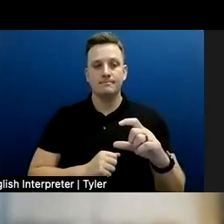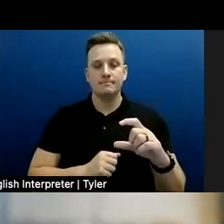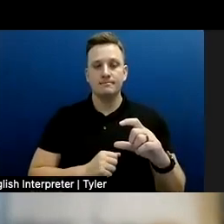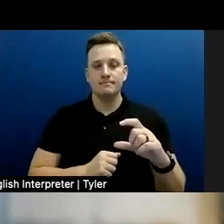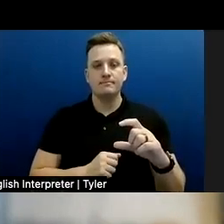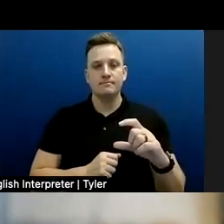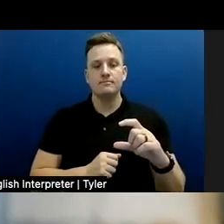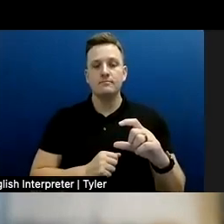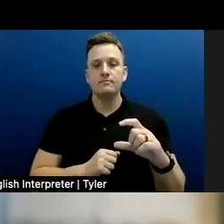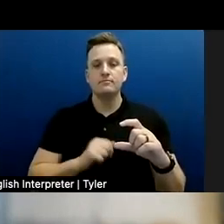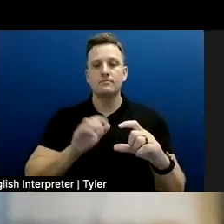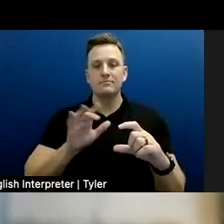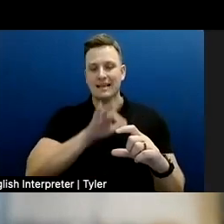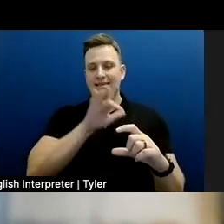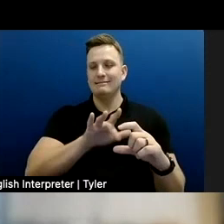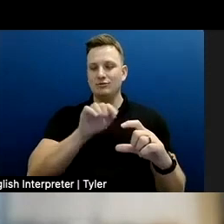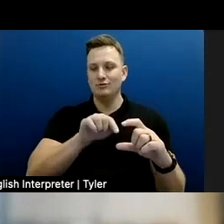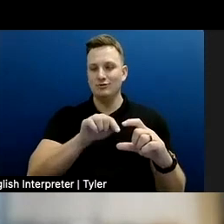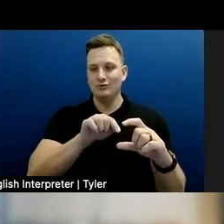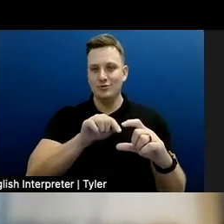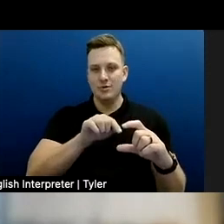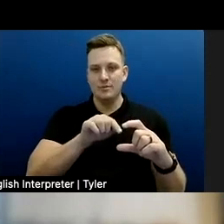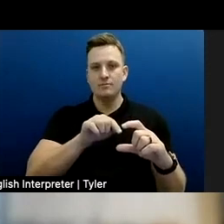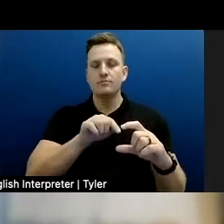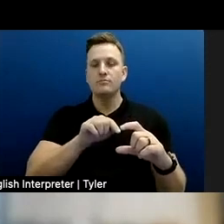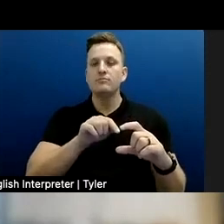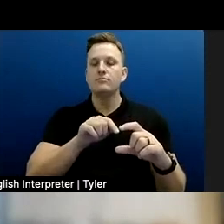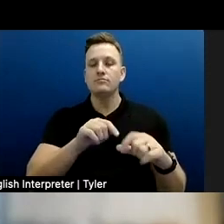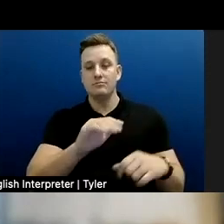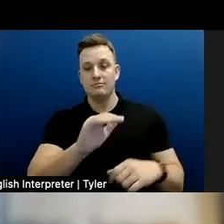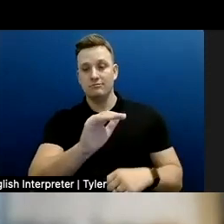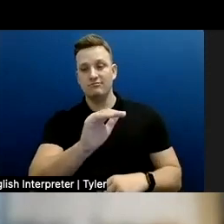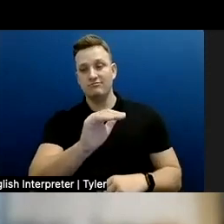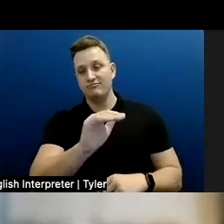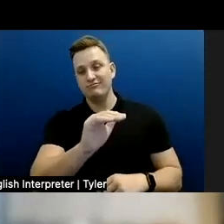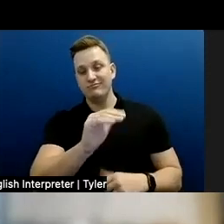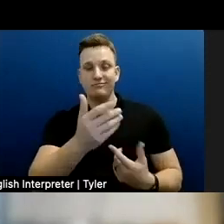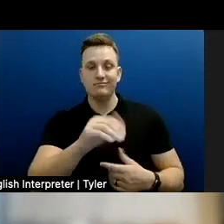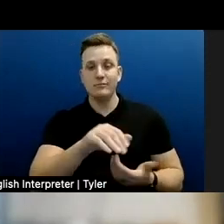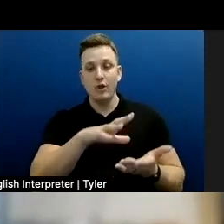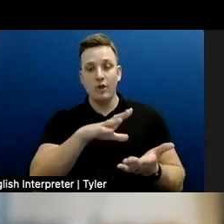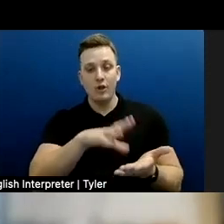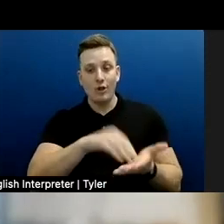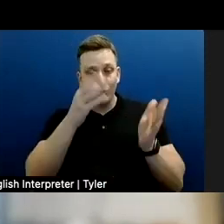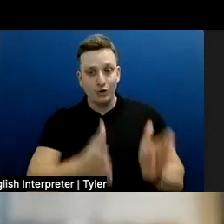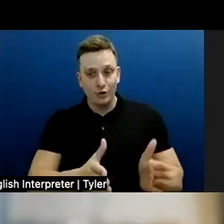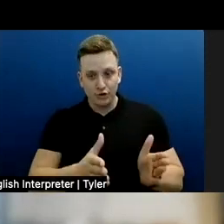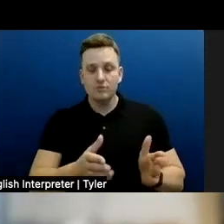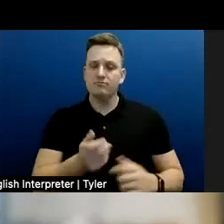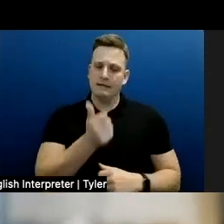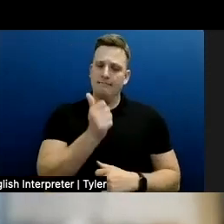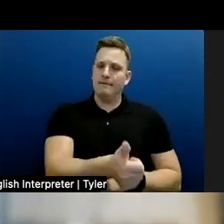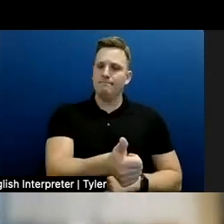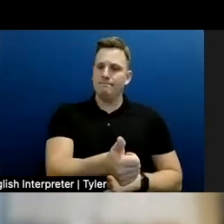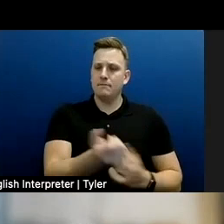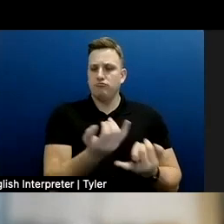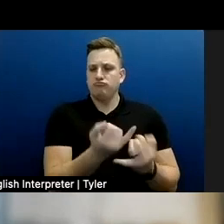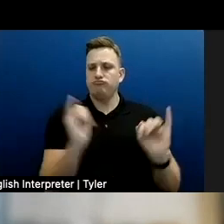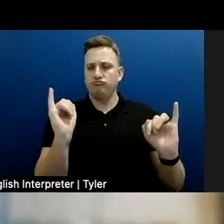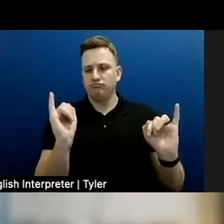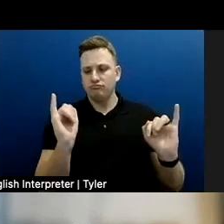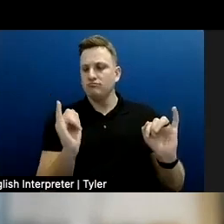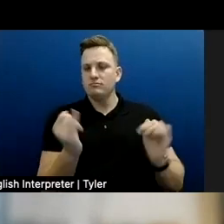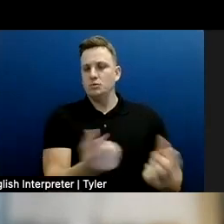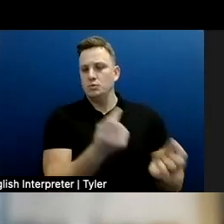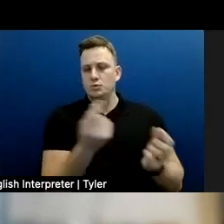core of this diagram, we have what the learner can do him or herself.